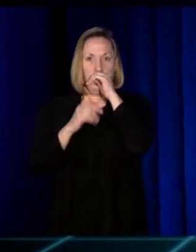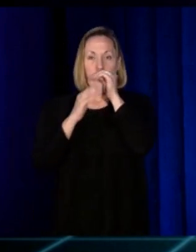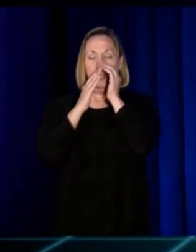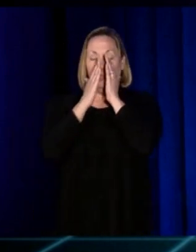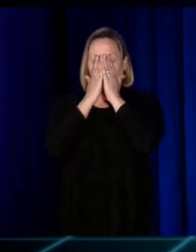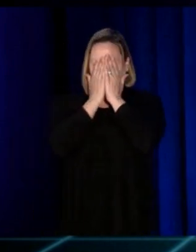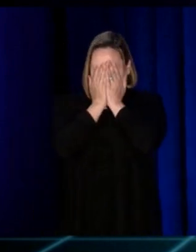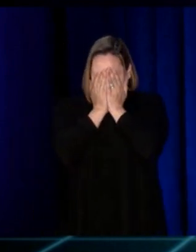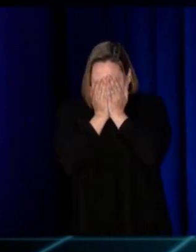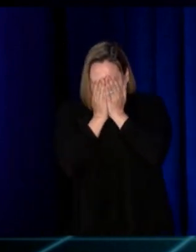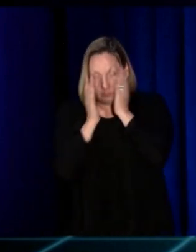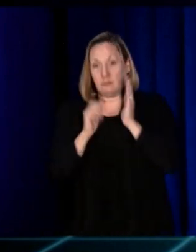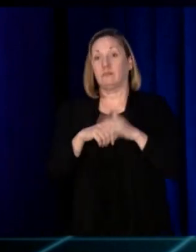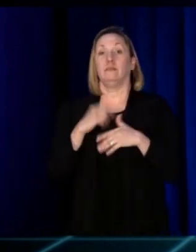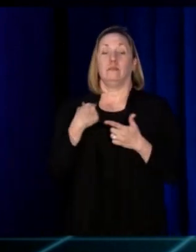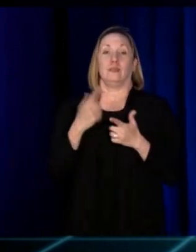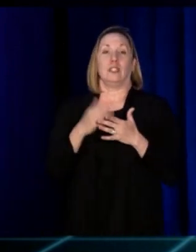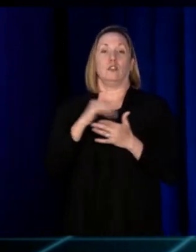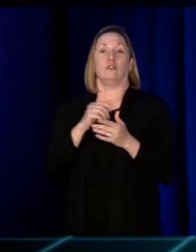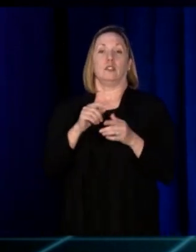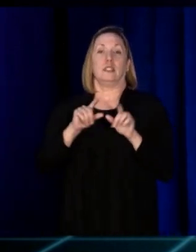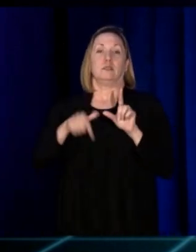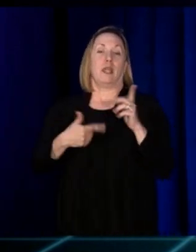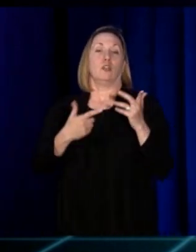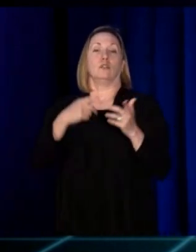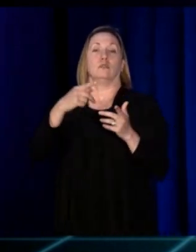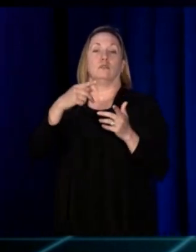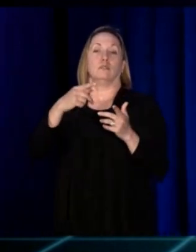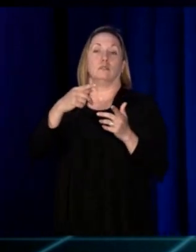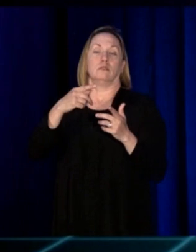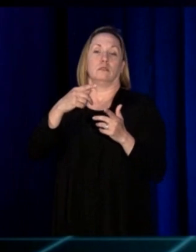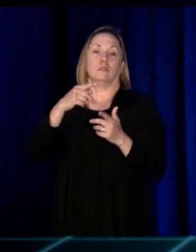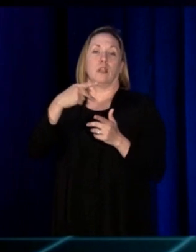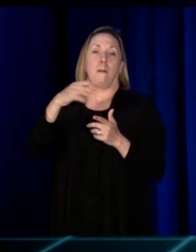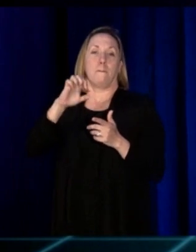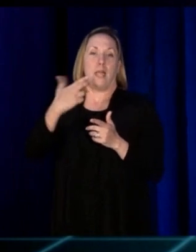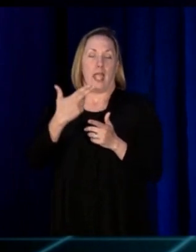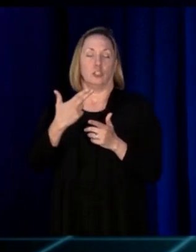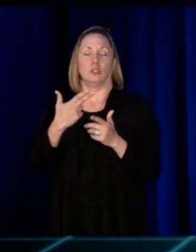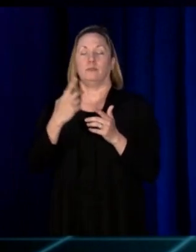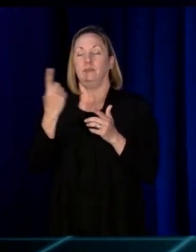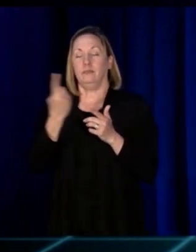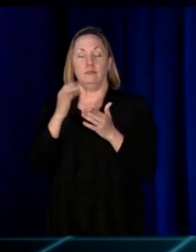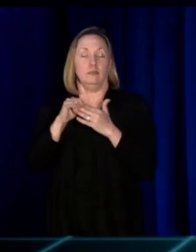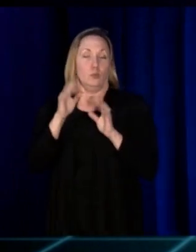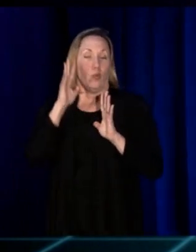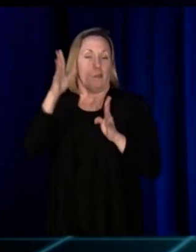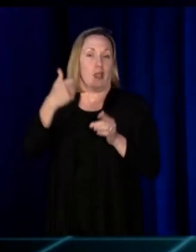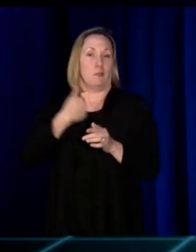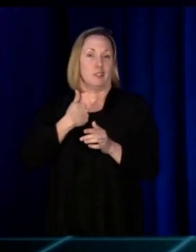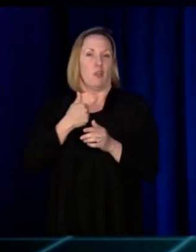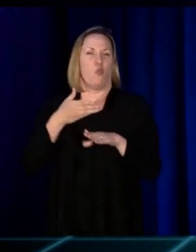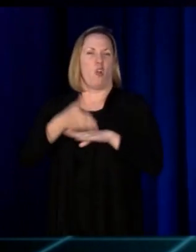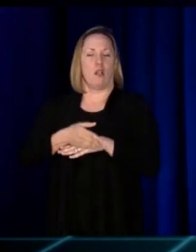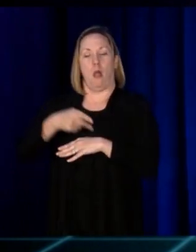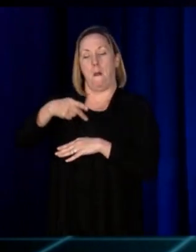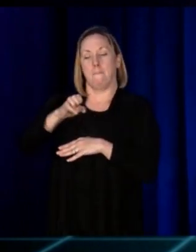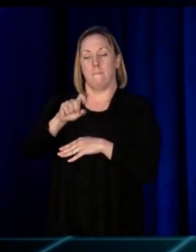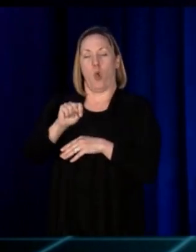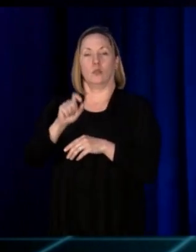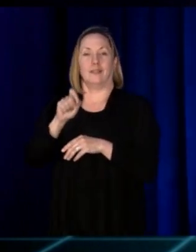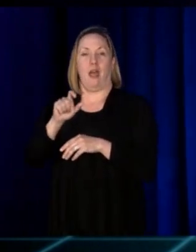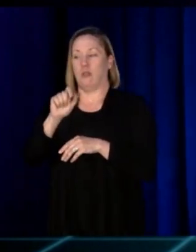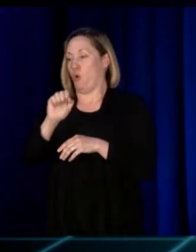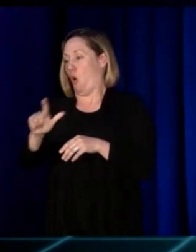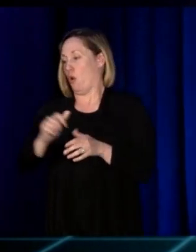kind of expire cache or re-render something? This is something we can make up ourselves. And so let's call this post.all. This is like a standard way